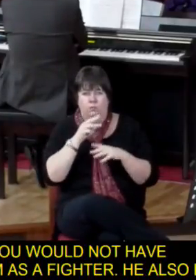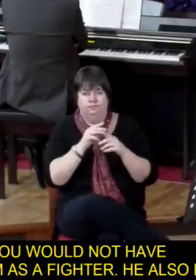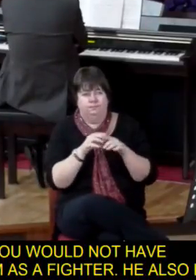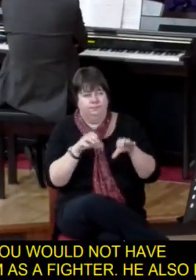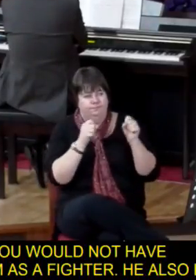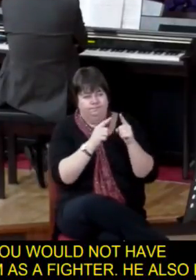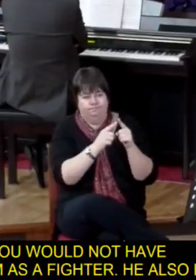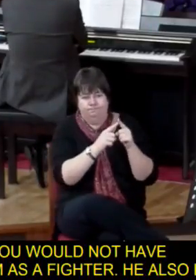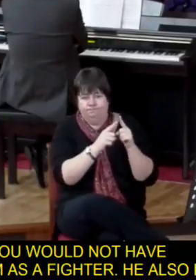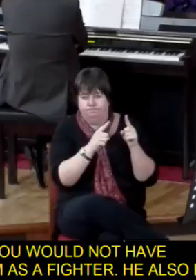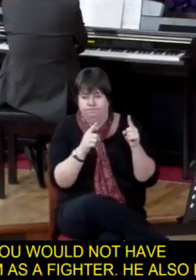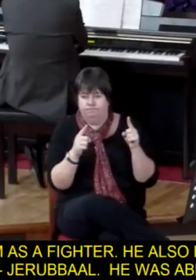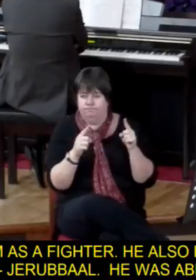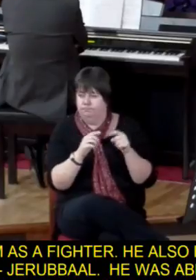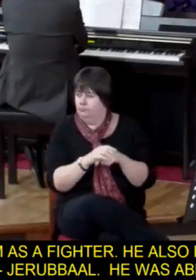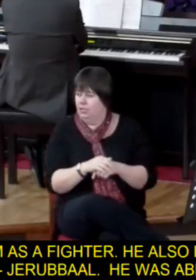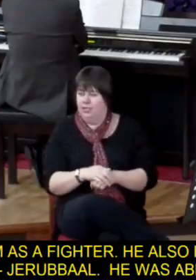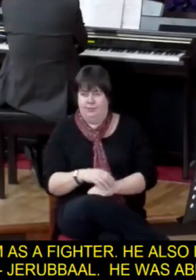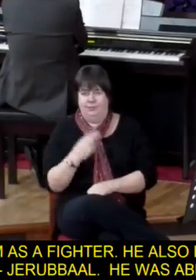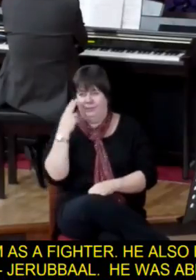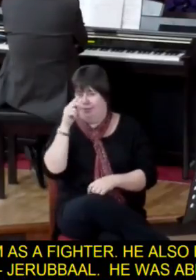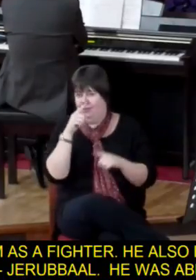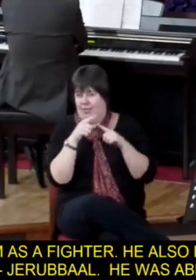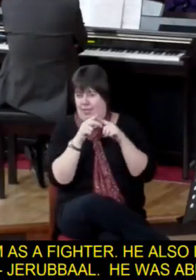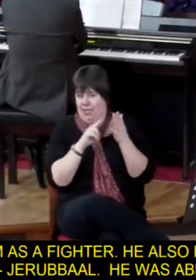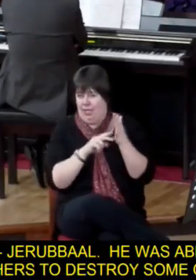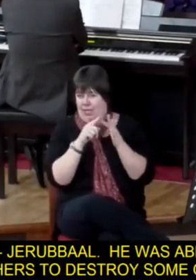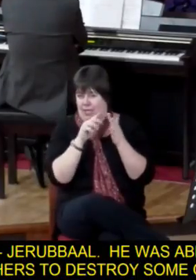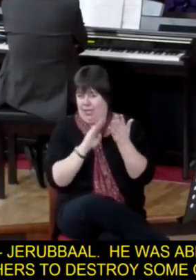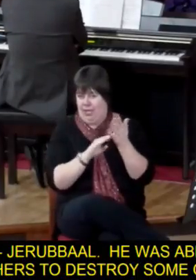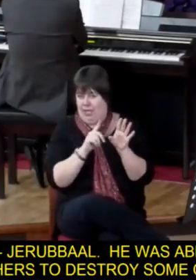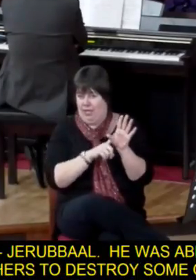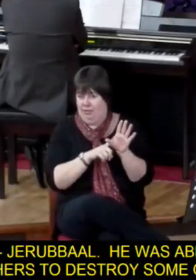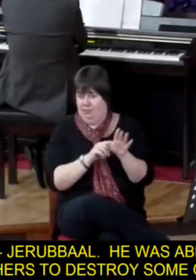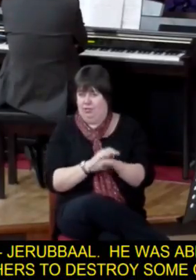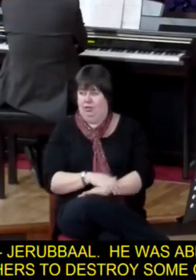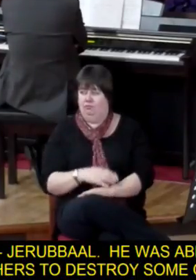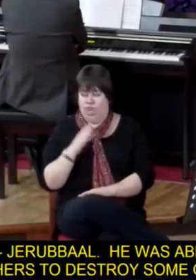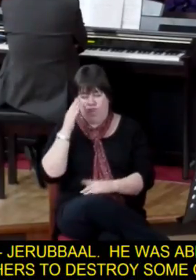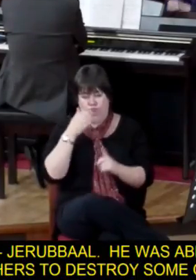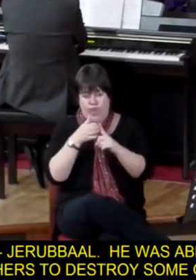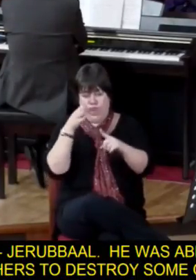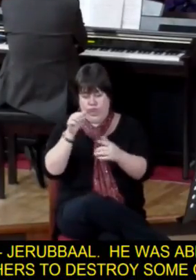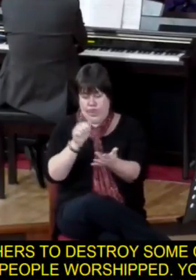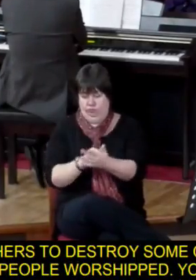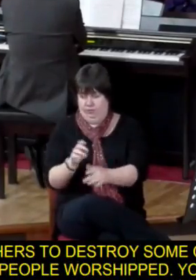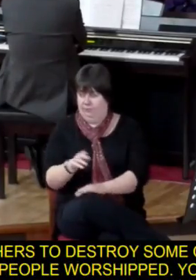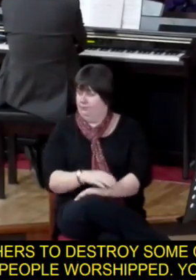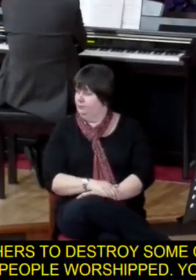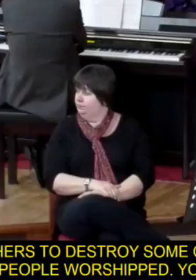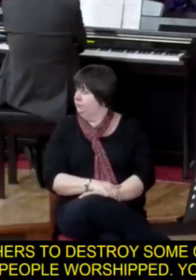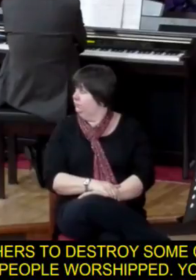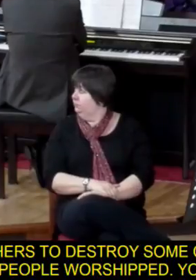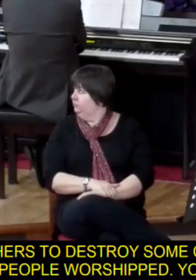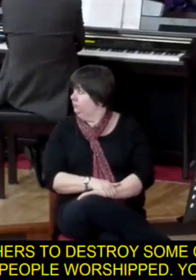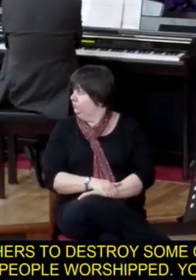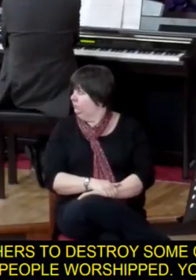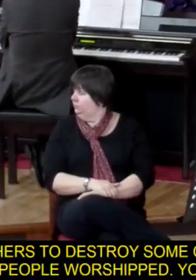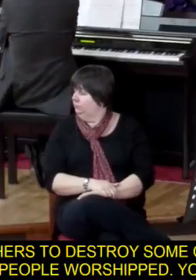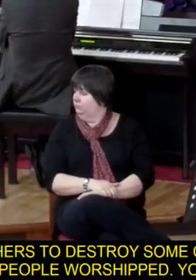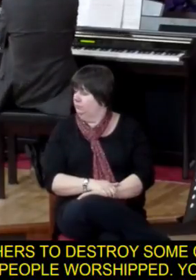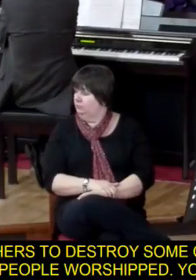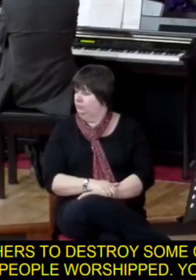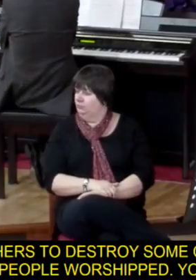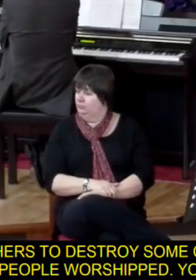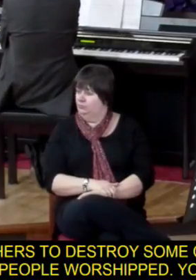you know, Emma? Enemy. The enemies. That's right. Yes. That's well. Yeah. My family always say, "Why use a wee